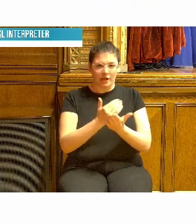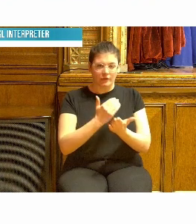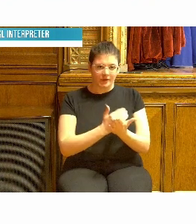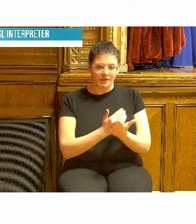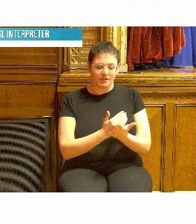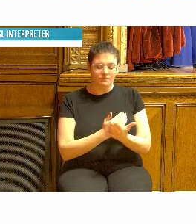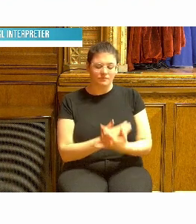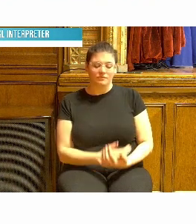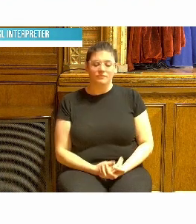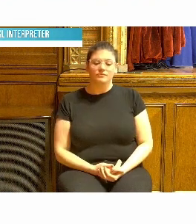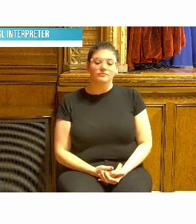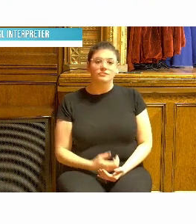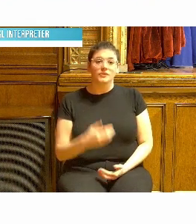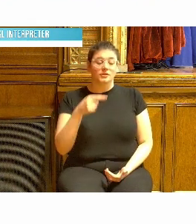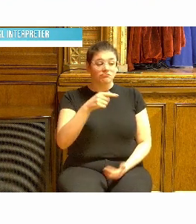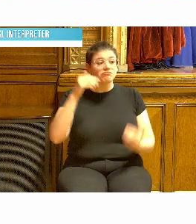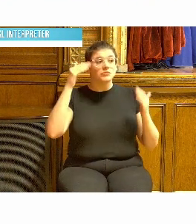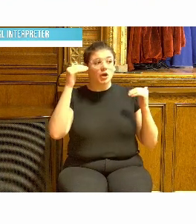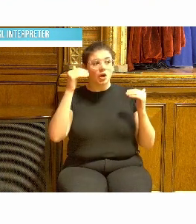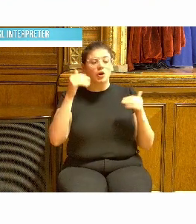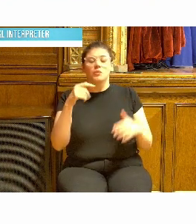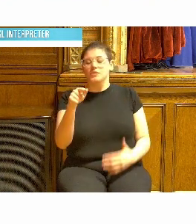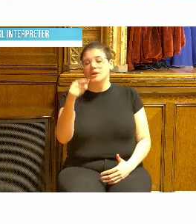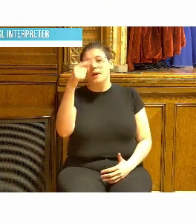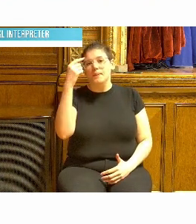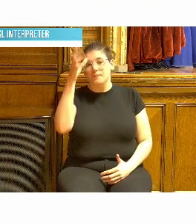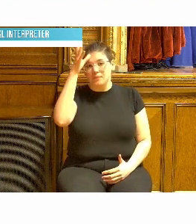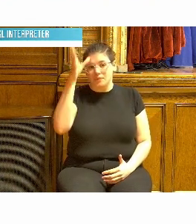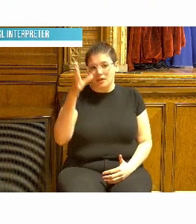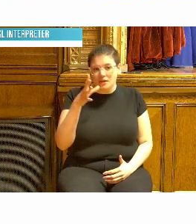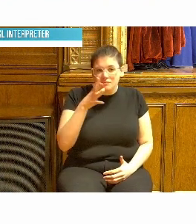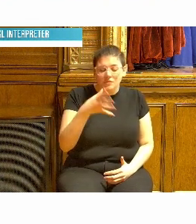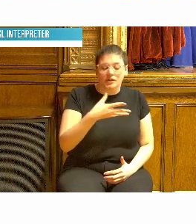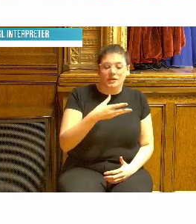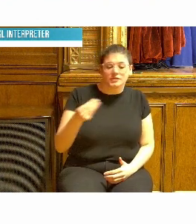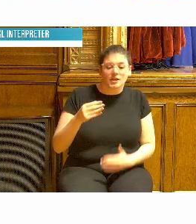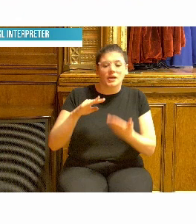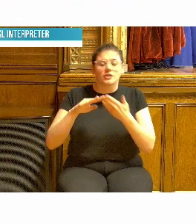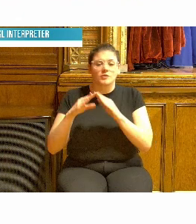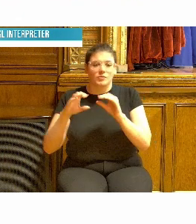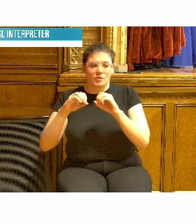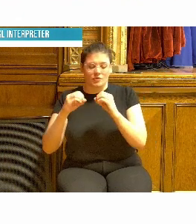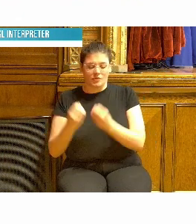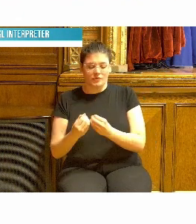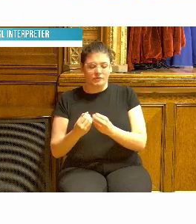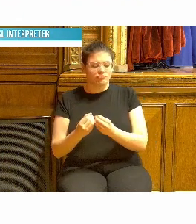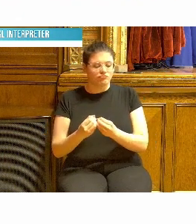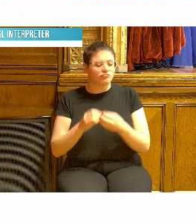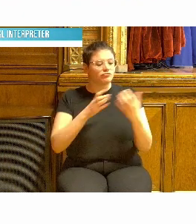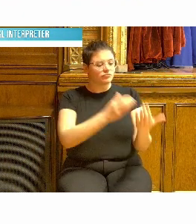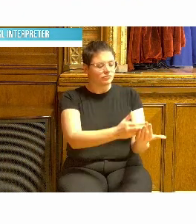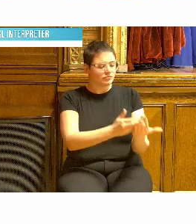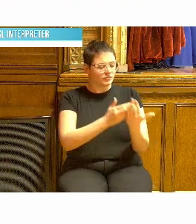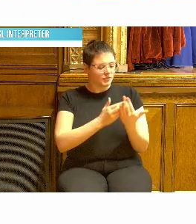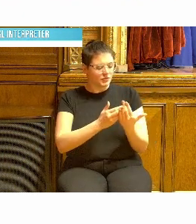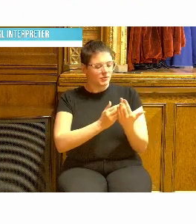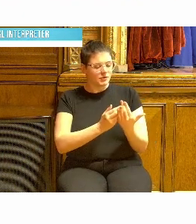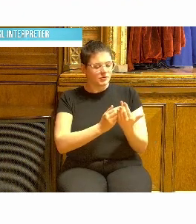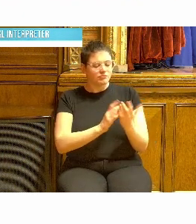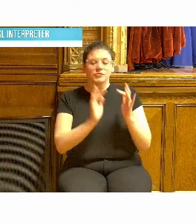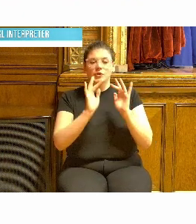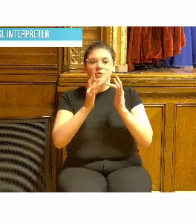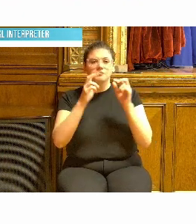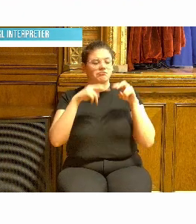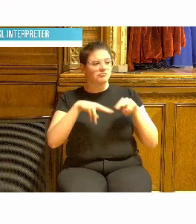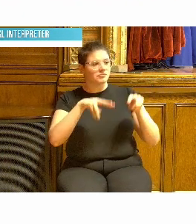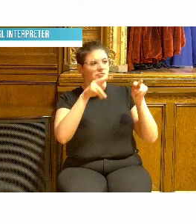they are hoping that black parents and black community organizations will take on, go online and get this